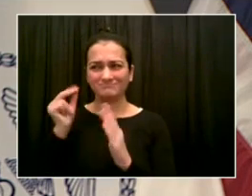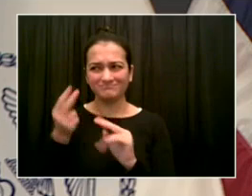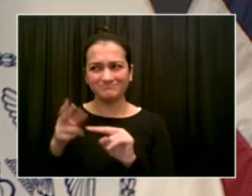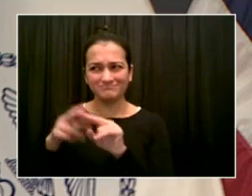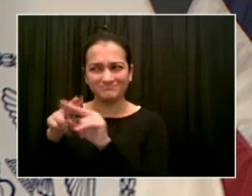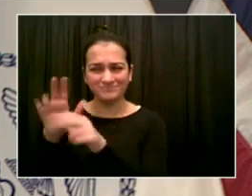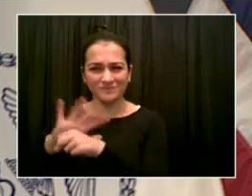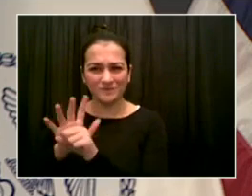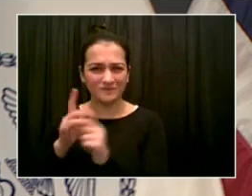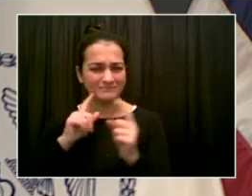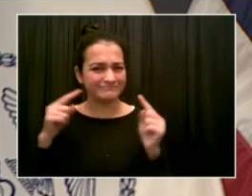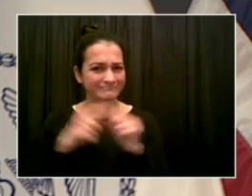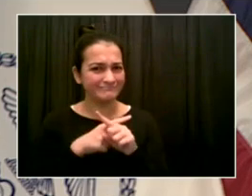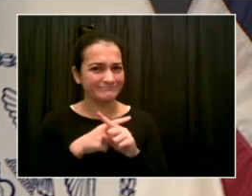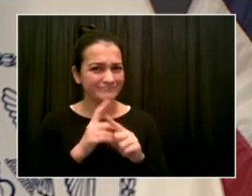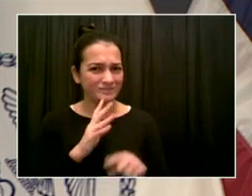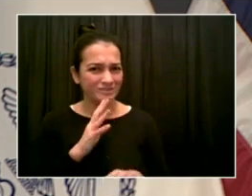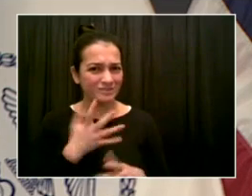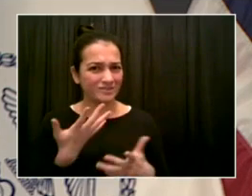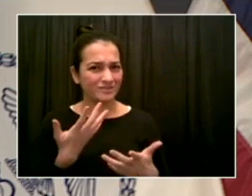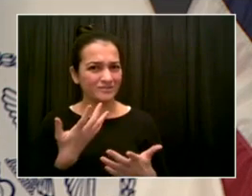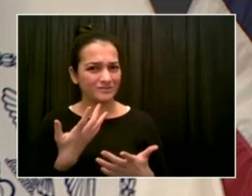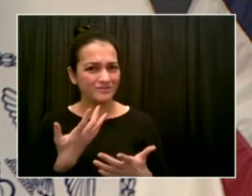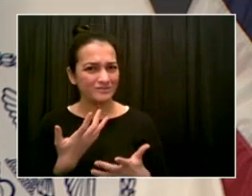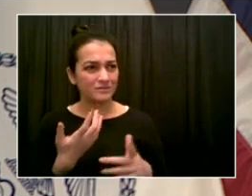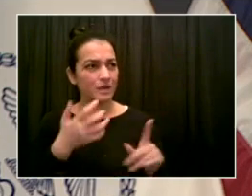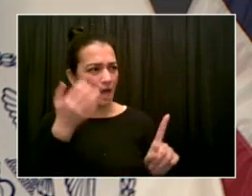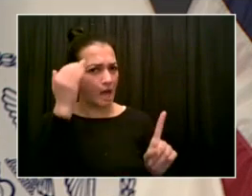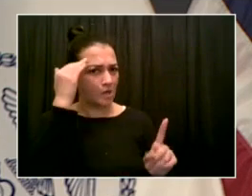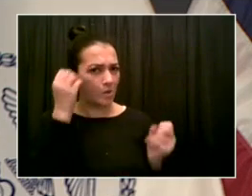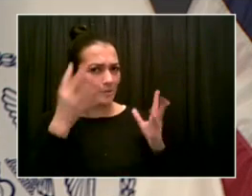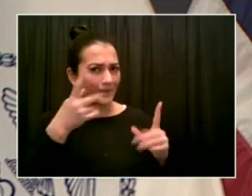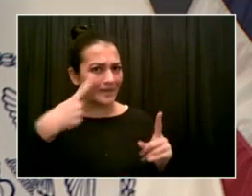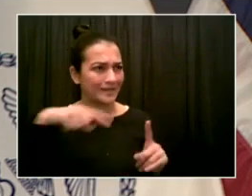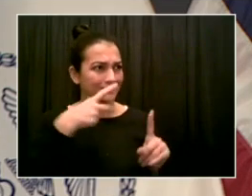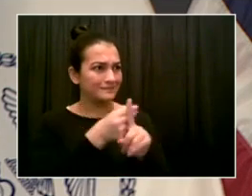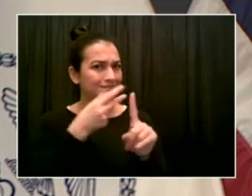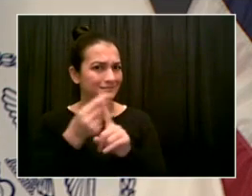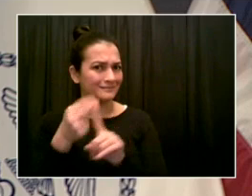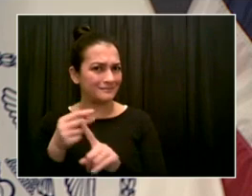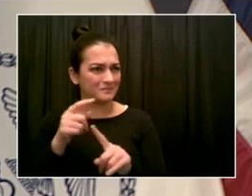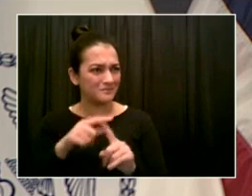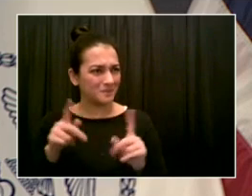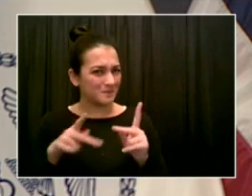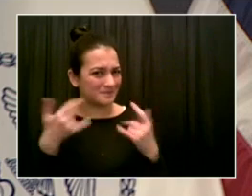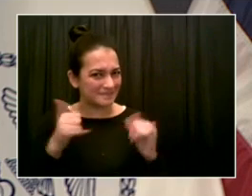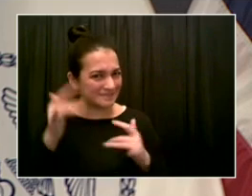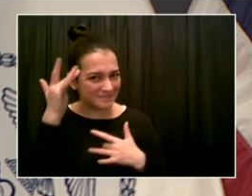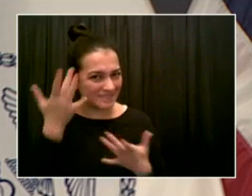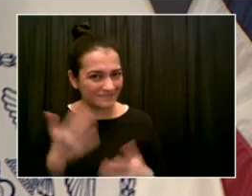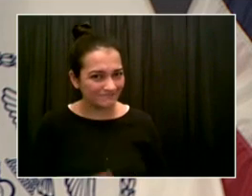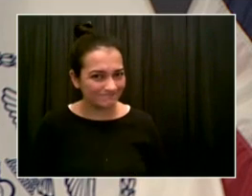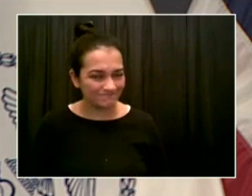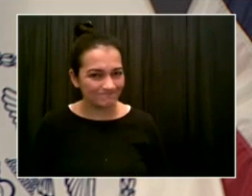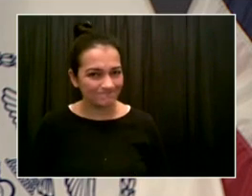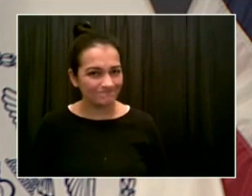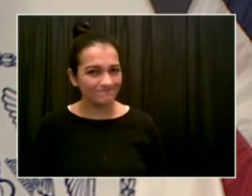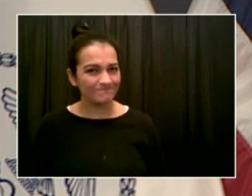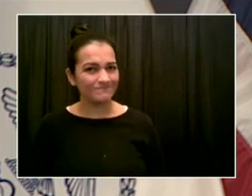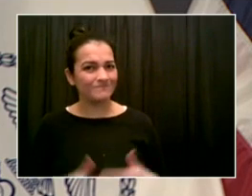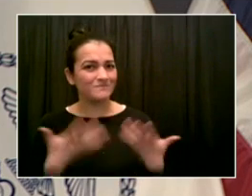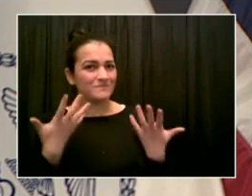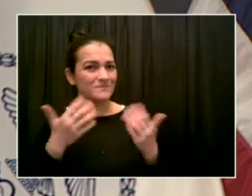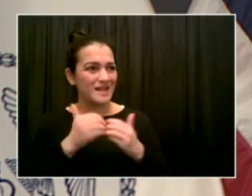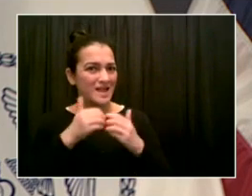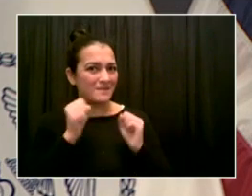but they are also infecting. What about the New York City? What is the exact plan? How you are preparing the city, and what